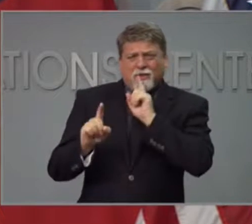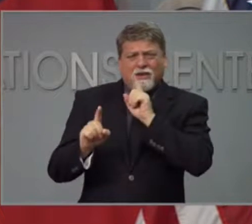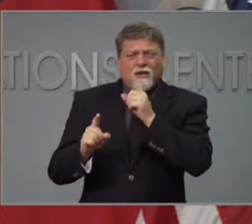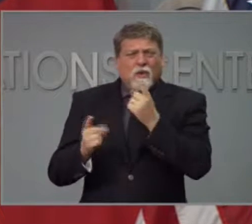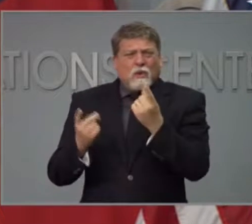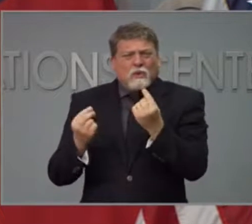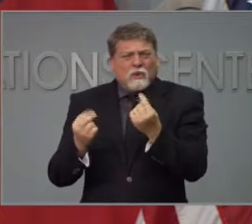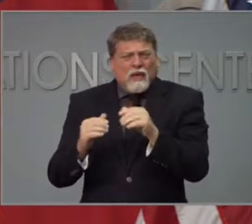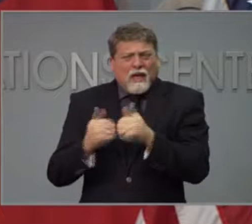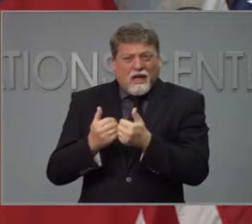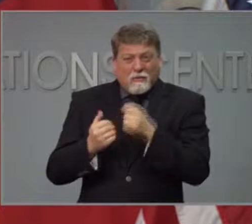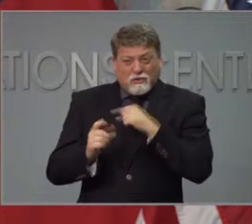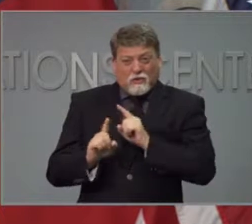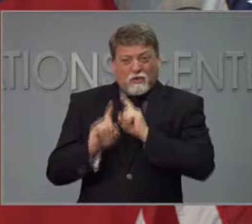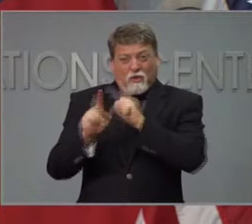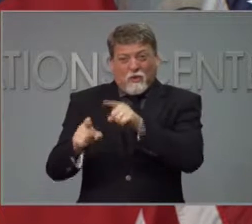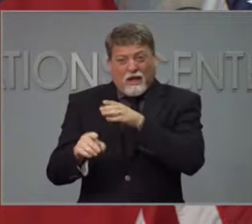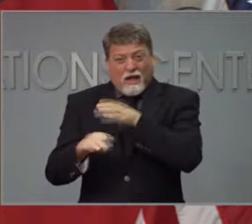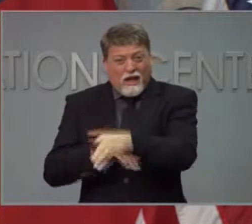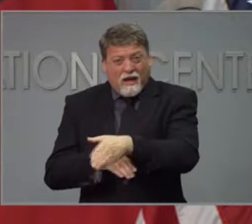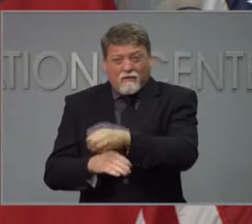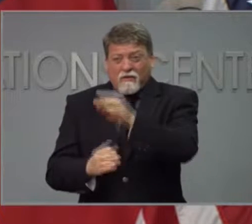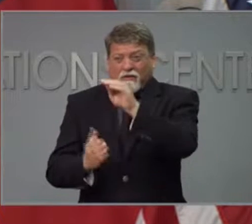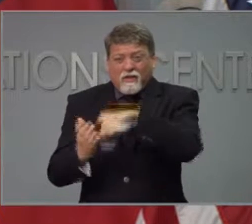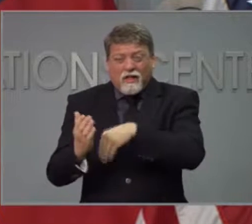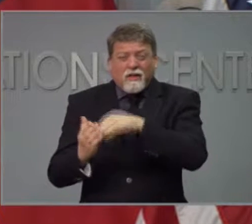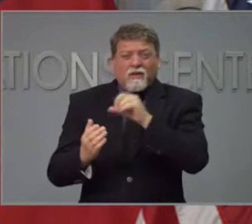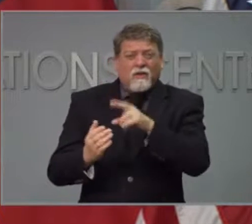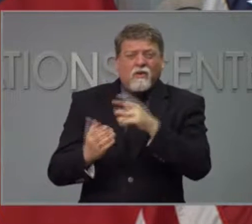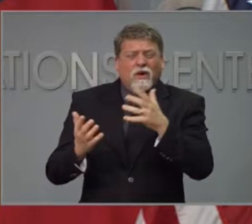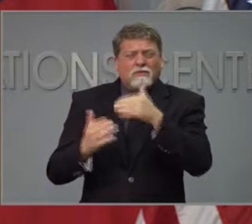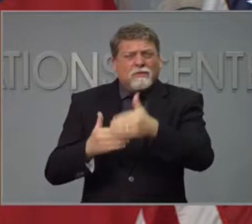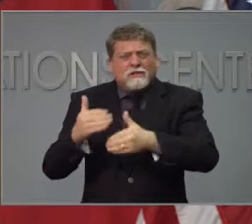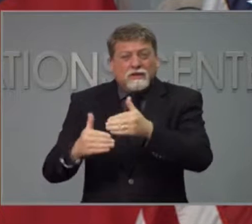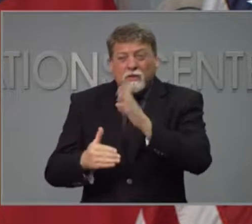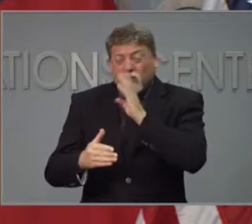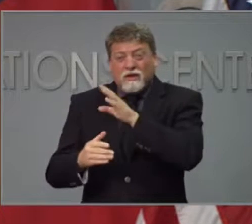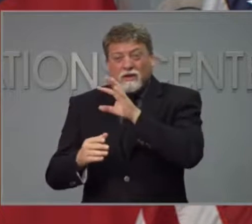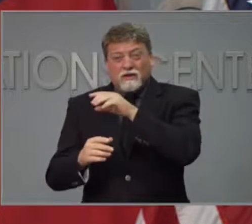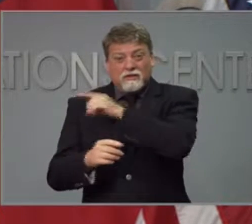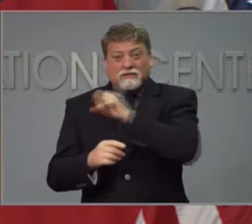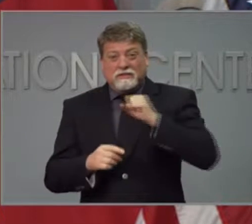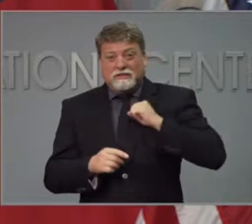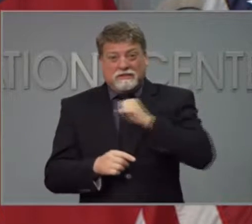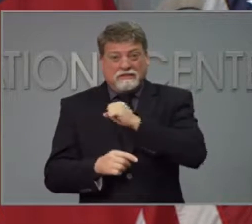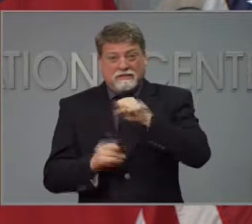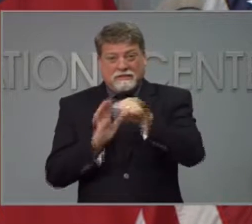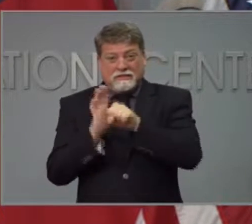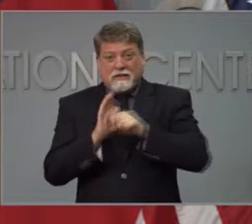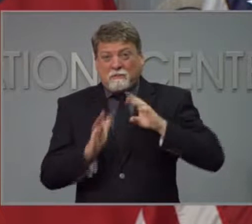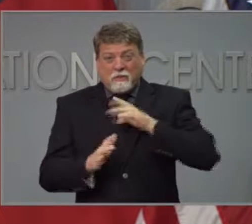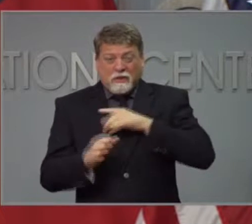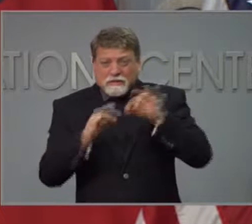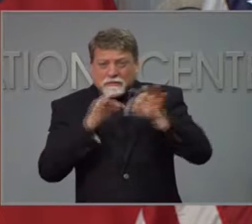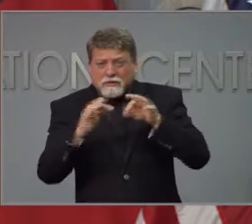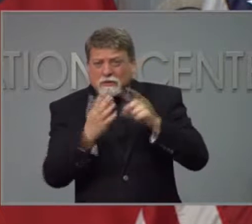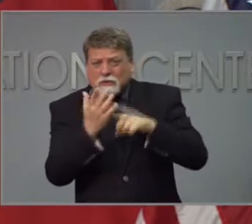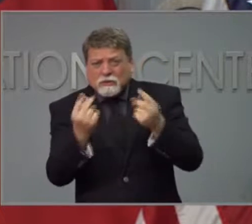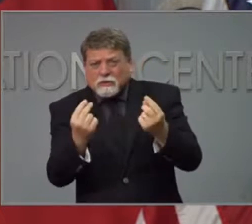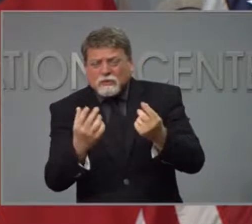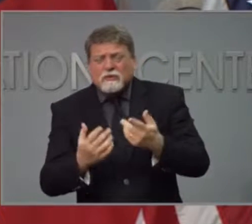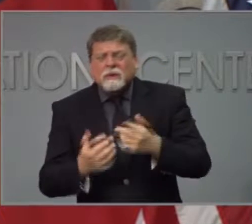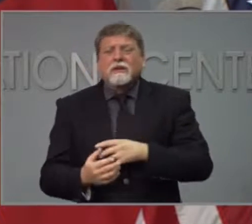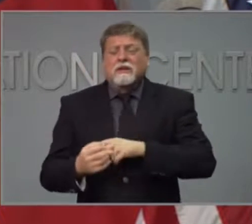office after they vote? Will they be told specifically what steps they need to take? And then also on absentee